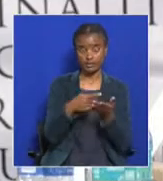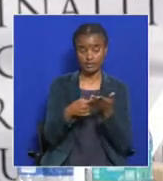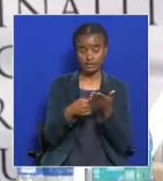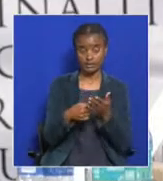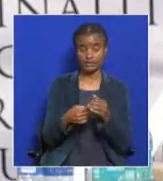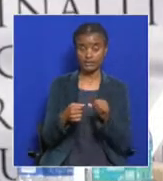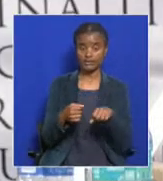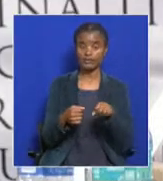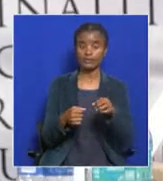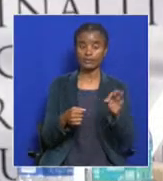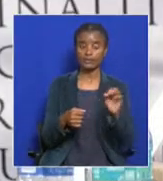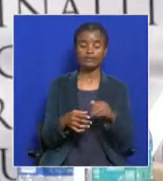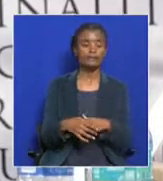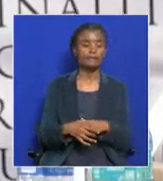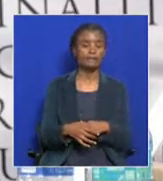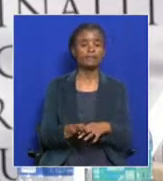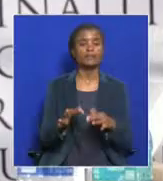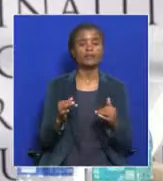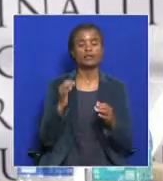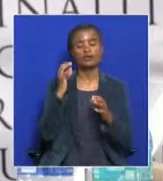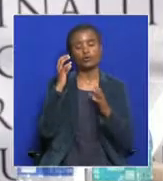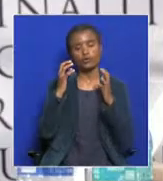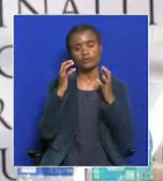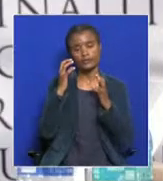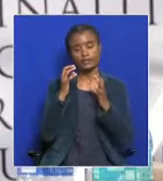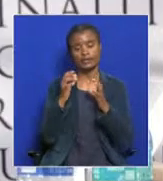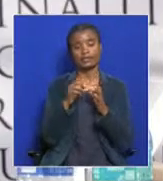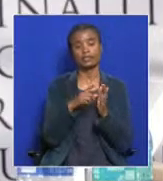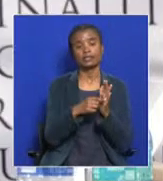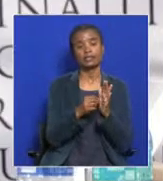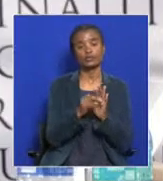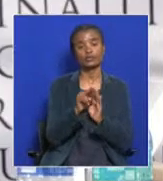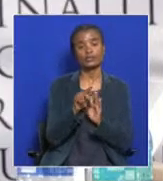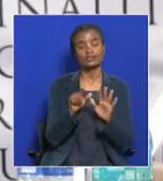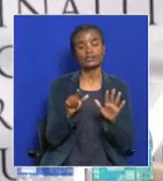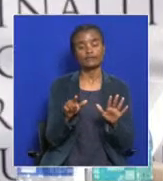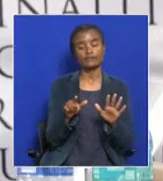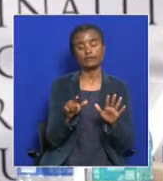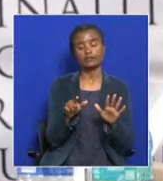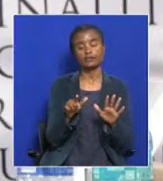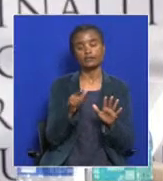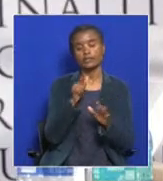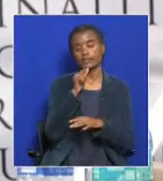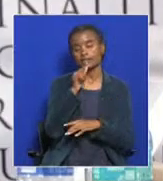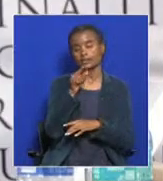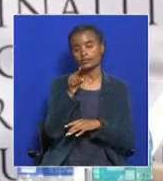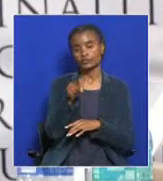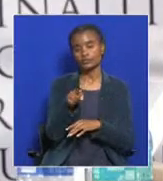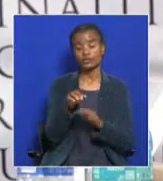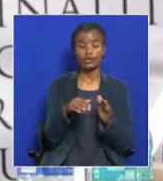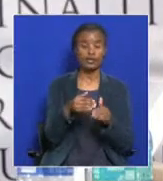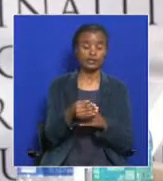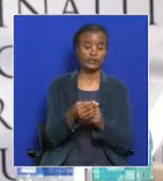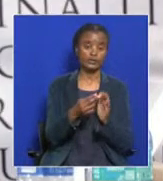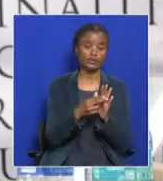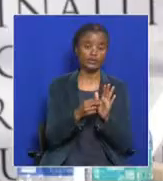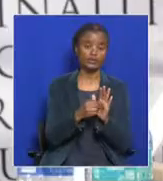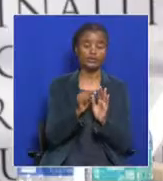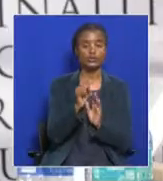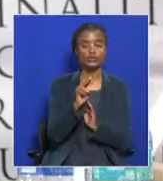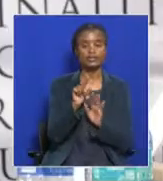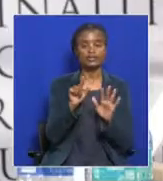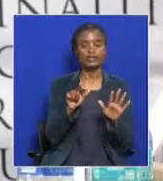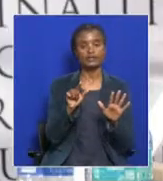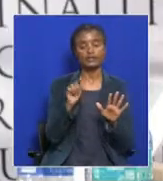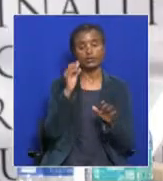when he tells you on the 27th, no, he tells you after the 27th of October that there was an attempted break-in.